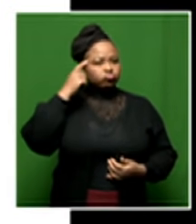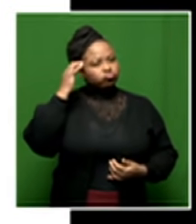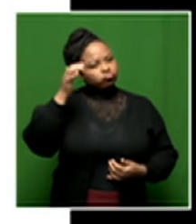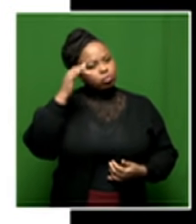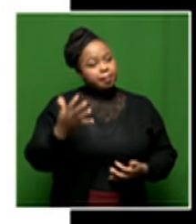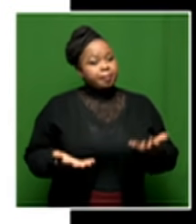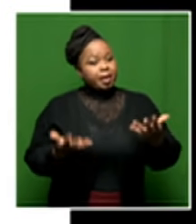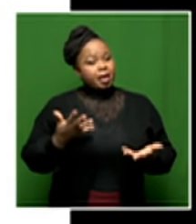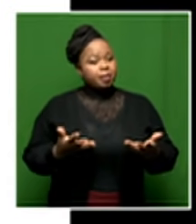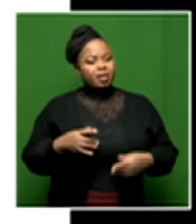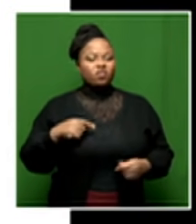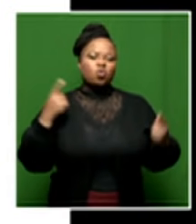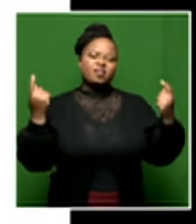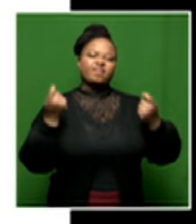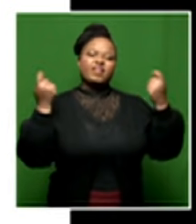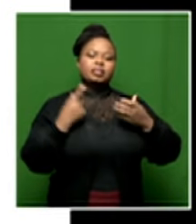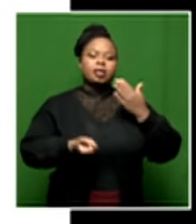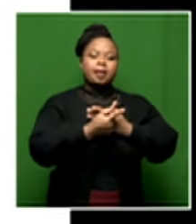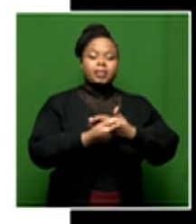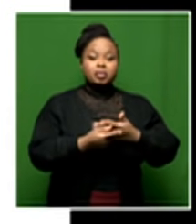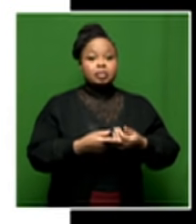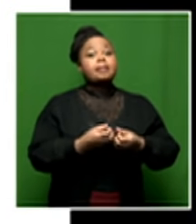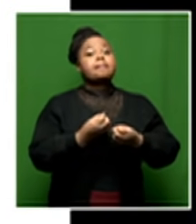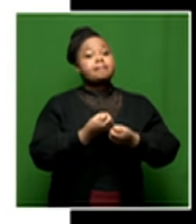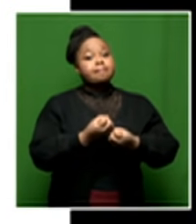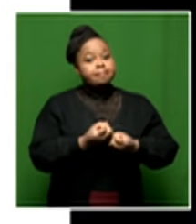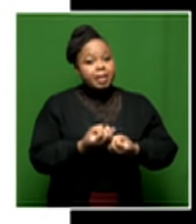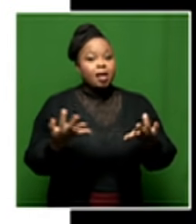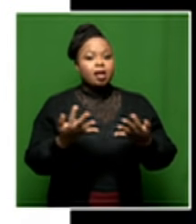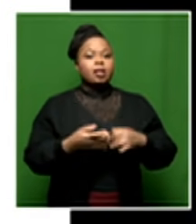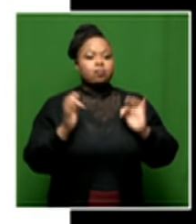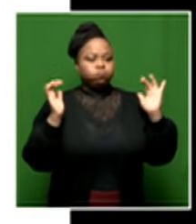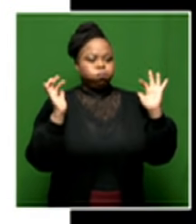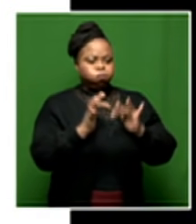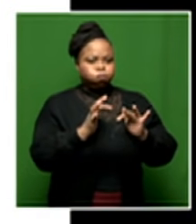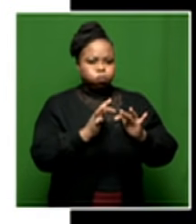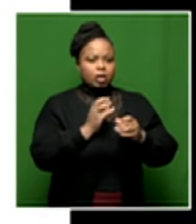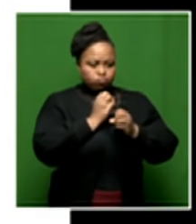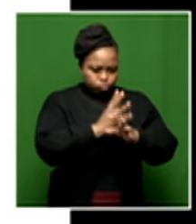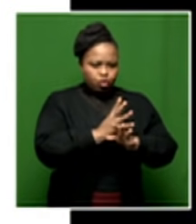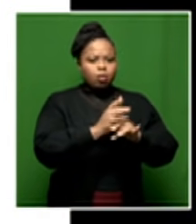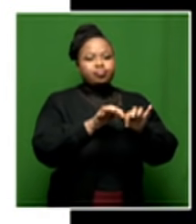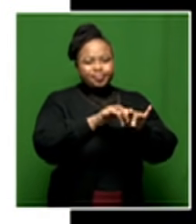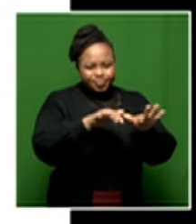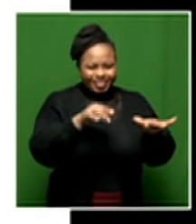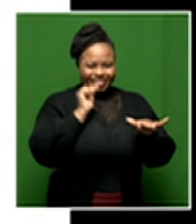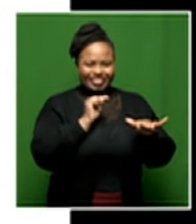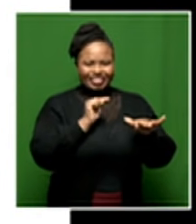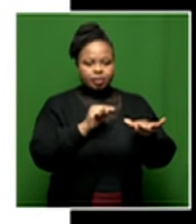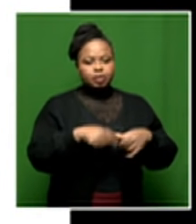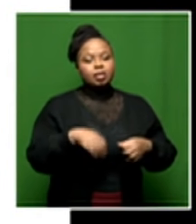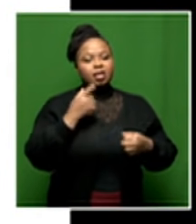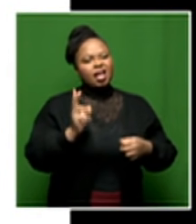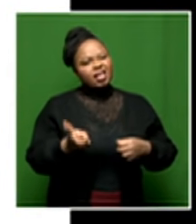for example, particular events that may have sparked these off, congregant events, as well as the fact that perhaps the